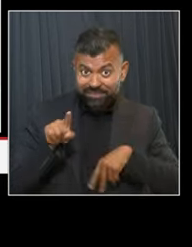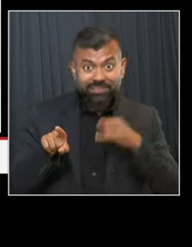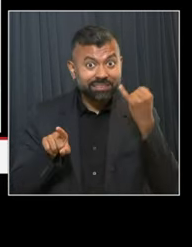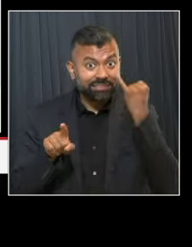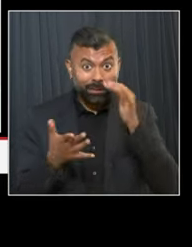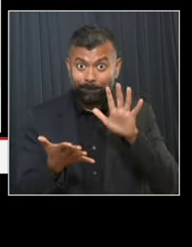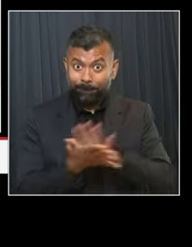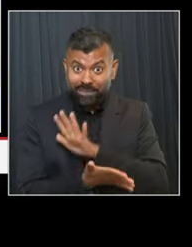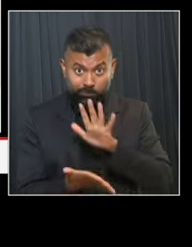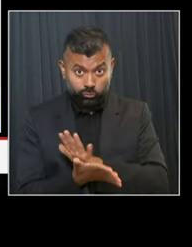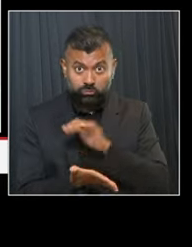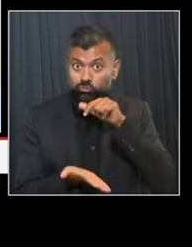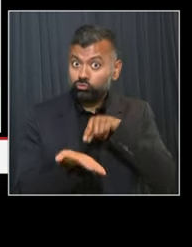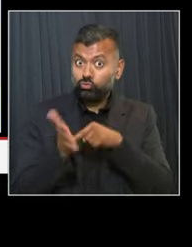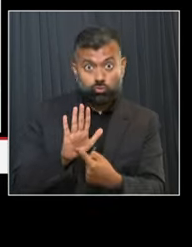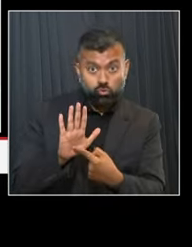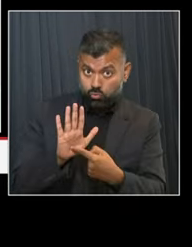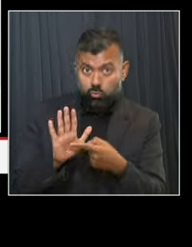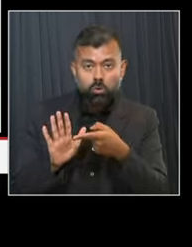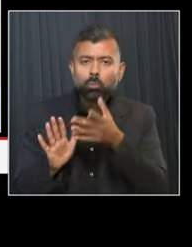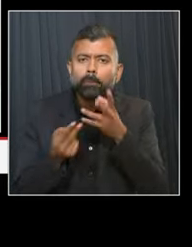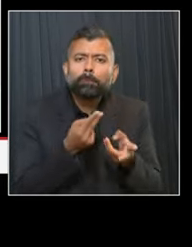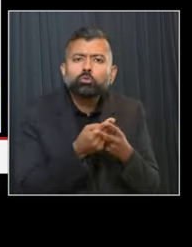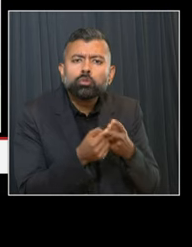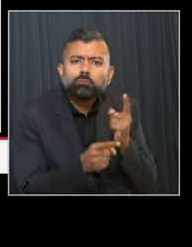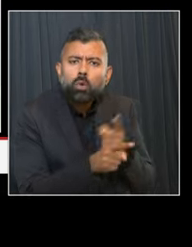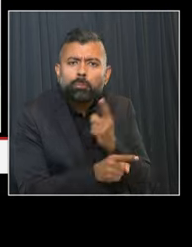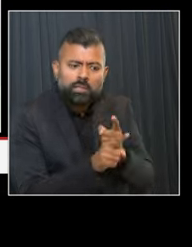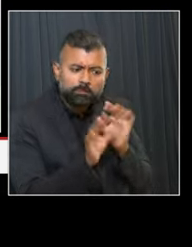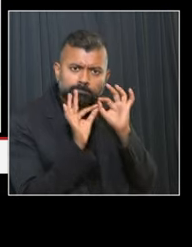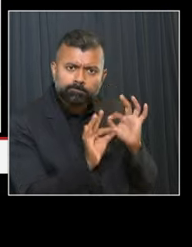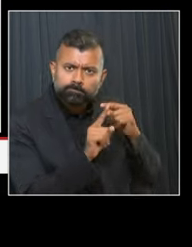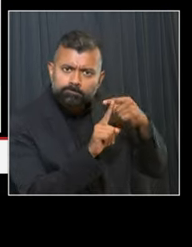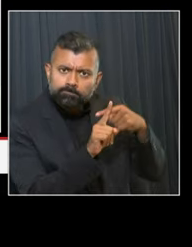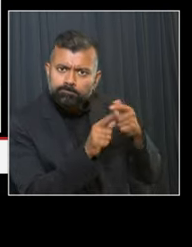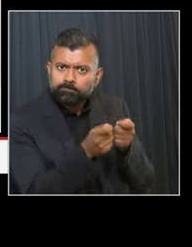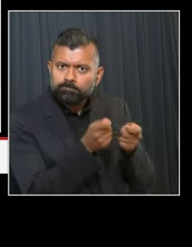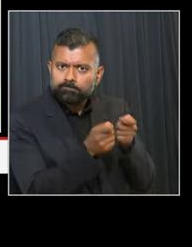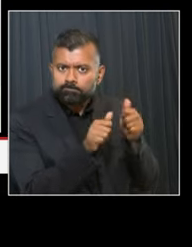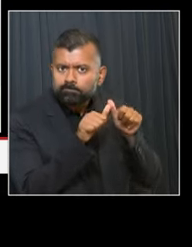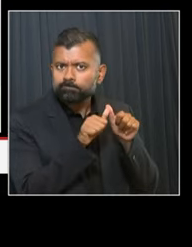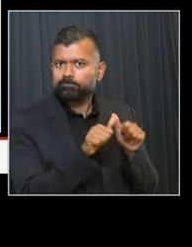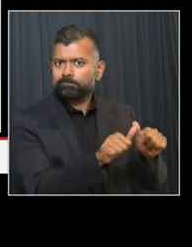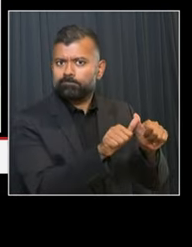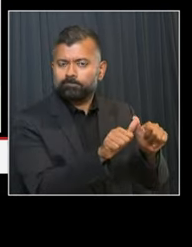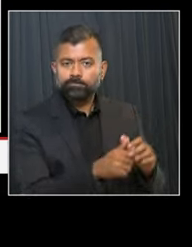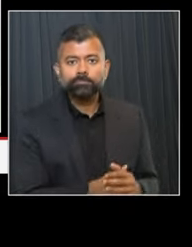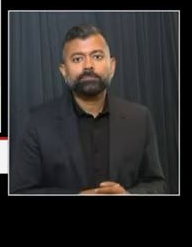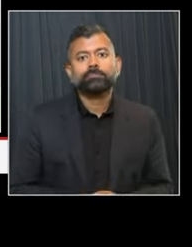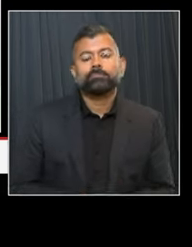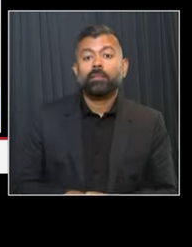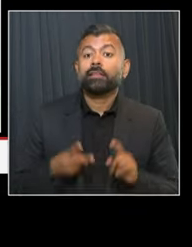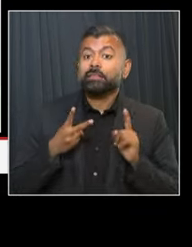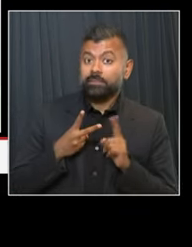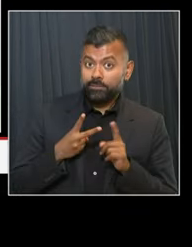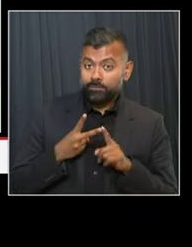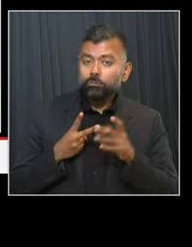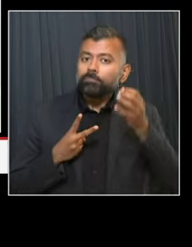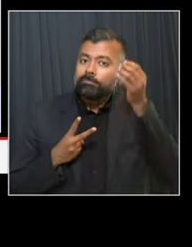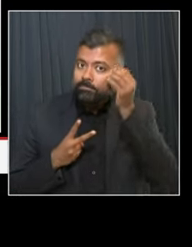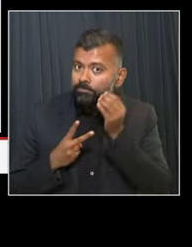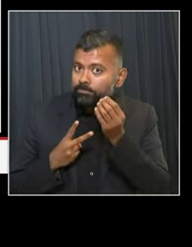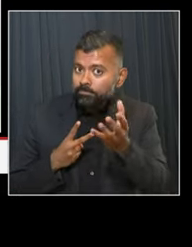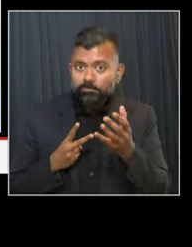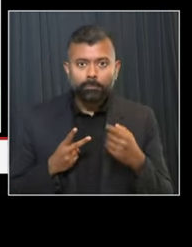house DC's archive material. And then lastly, as we all know, has been mentioned, we've had many challenges